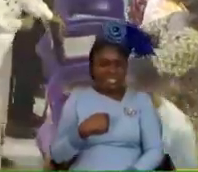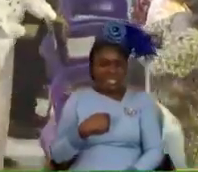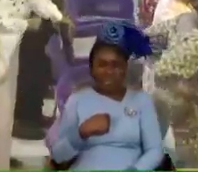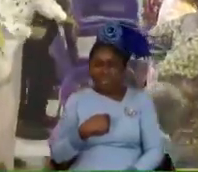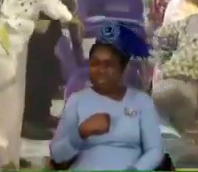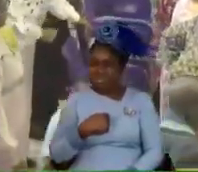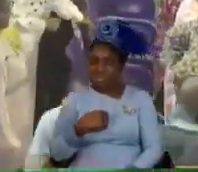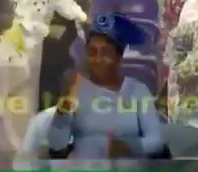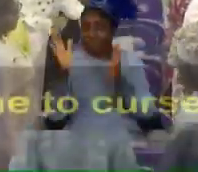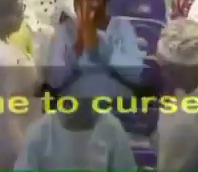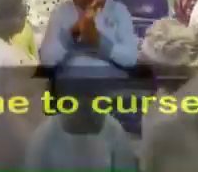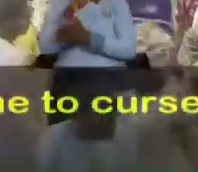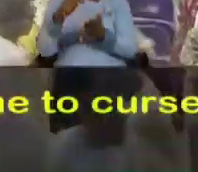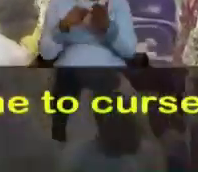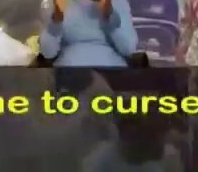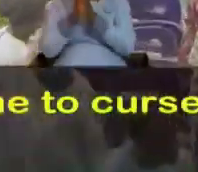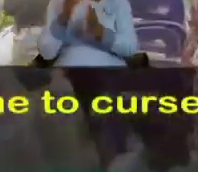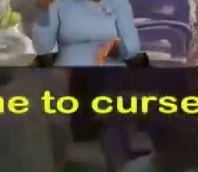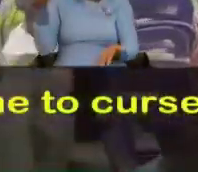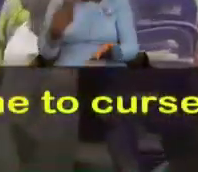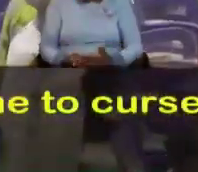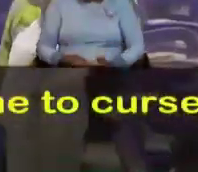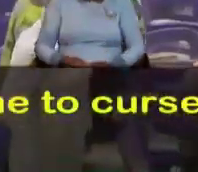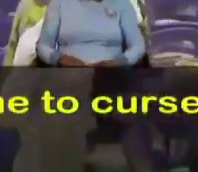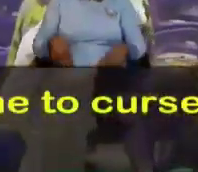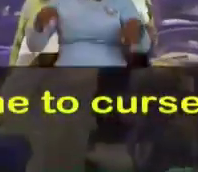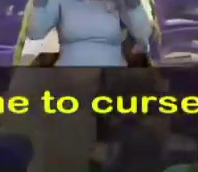Pray this prayer very well. Powers